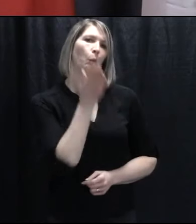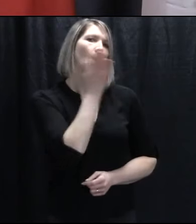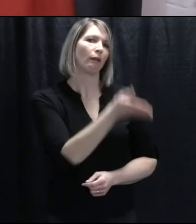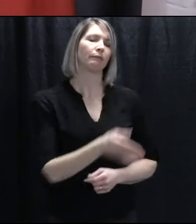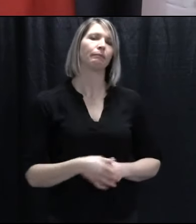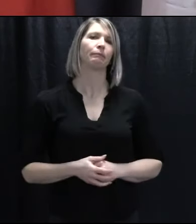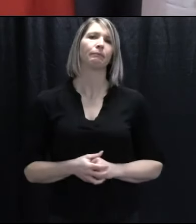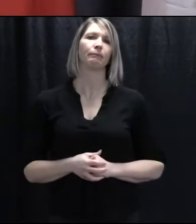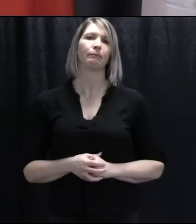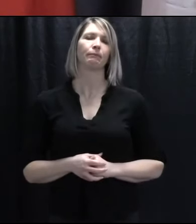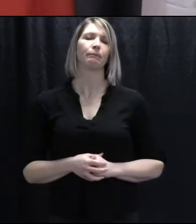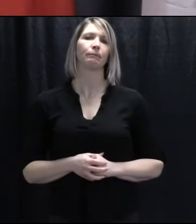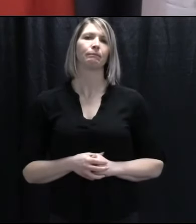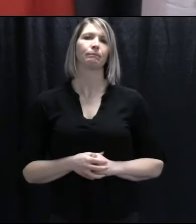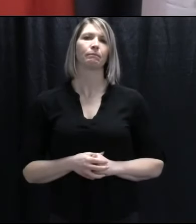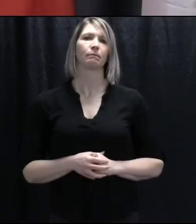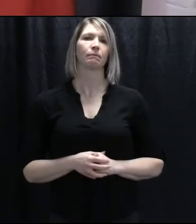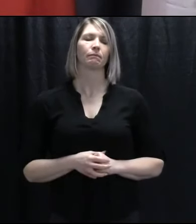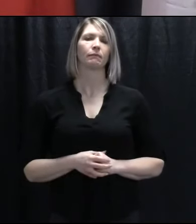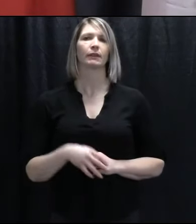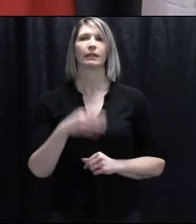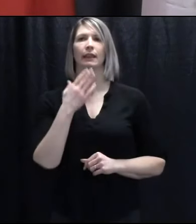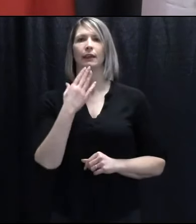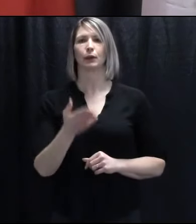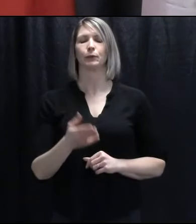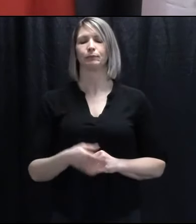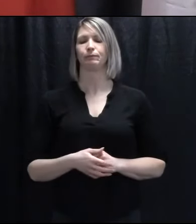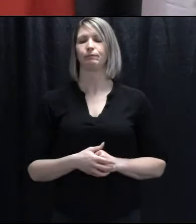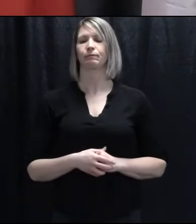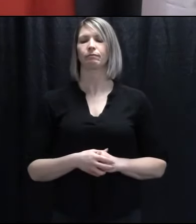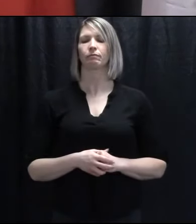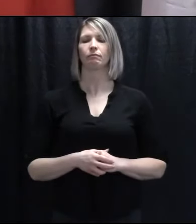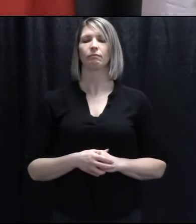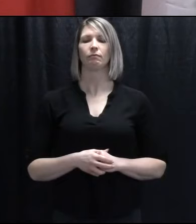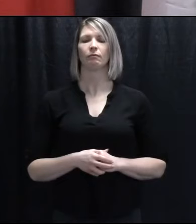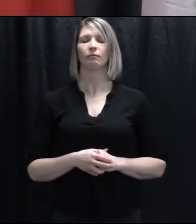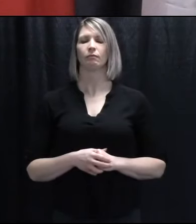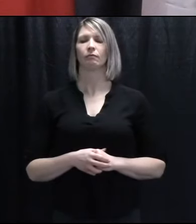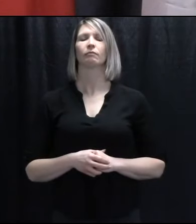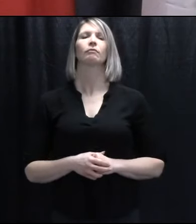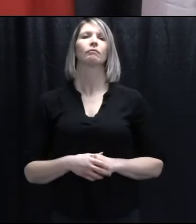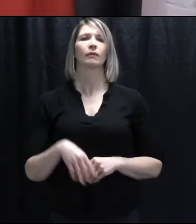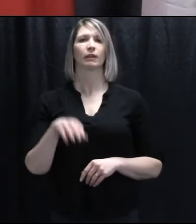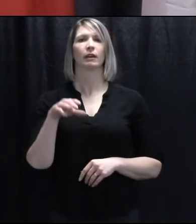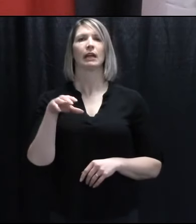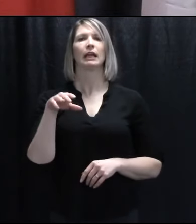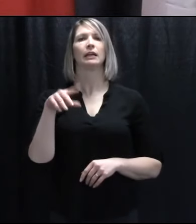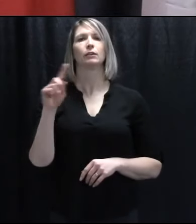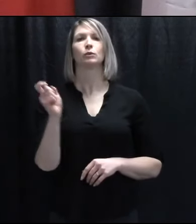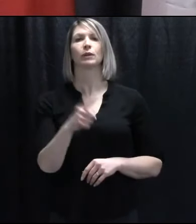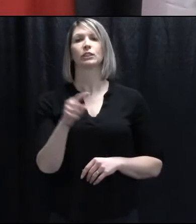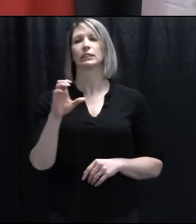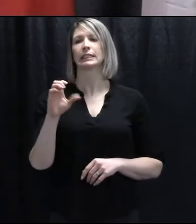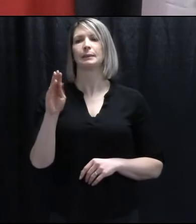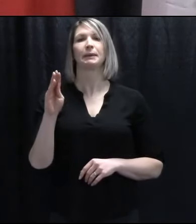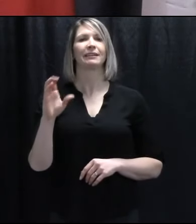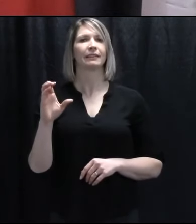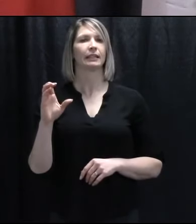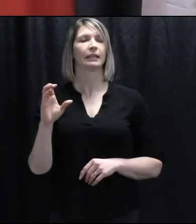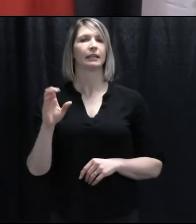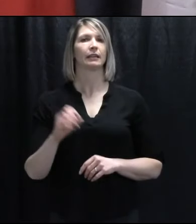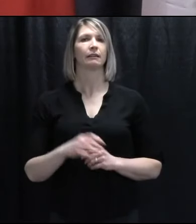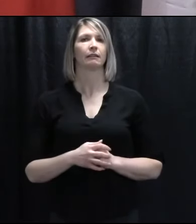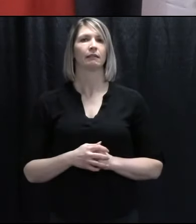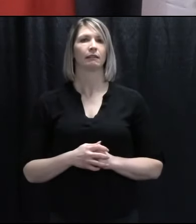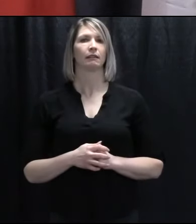Thank you. The next question is from Meg Roberts, CBC News. Please go ahead. Have you